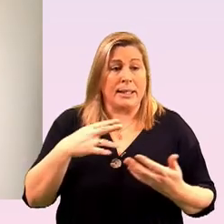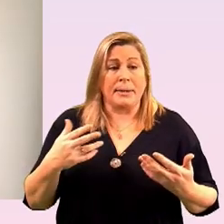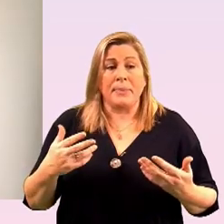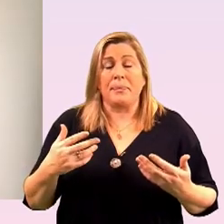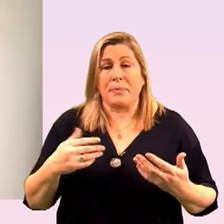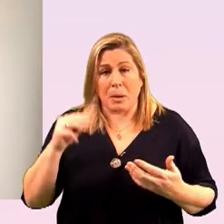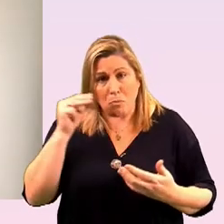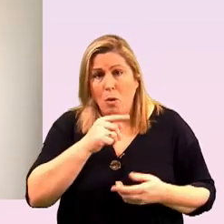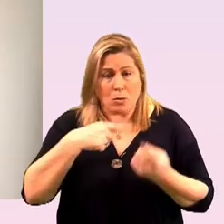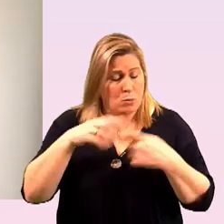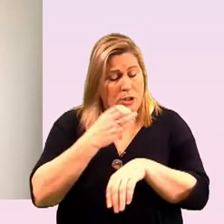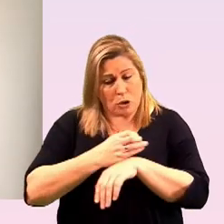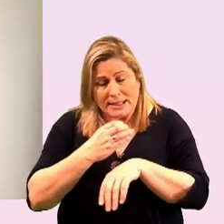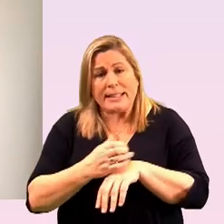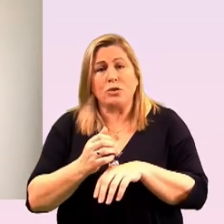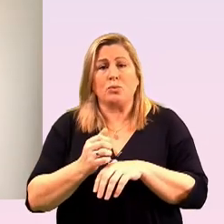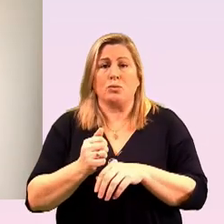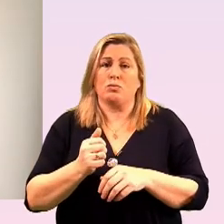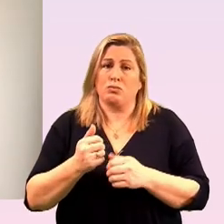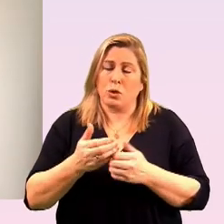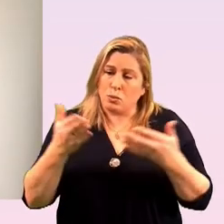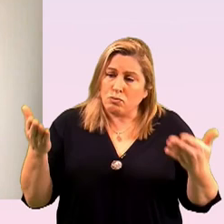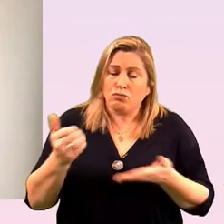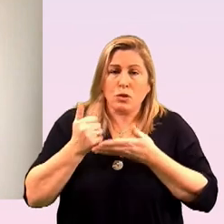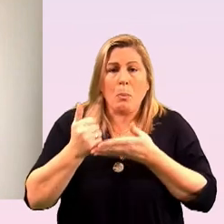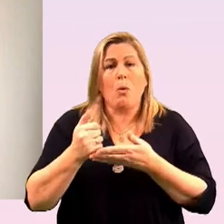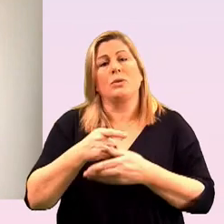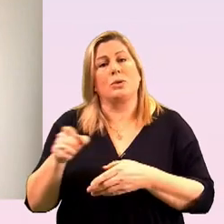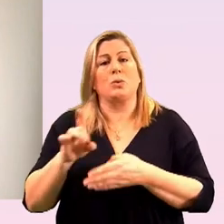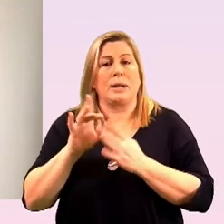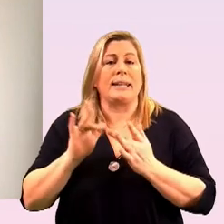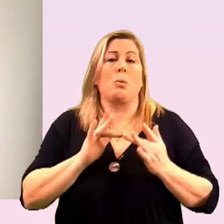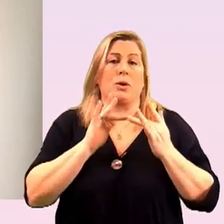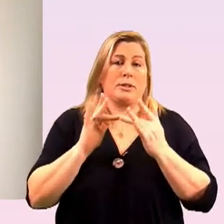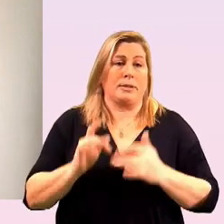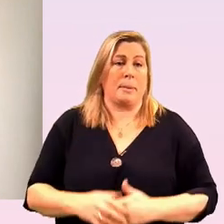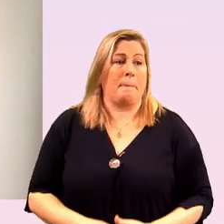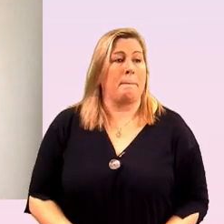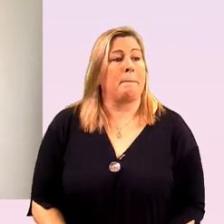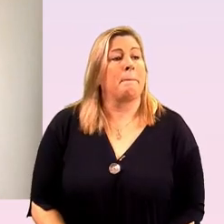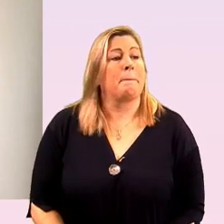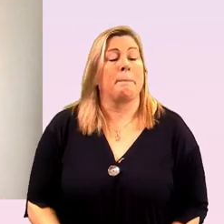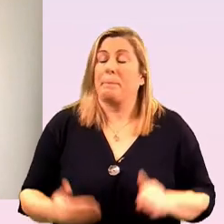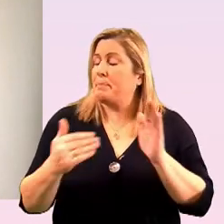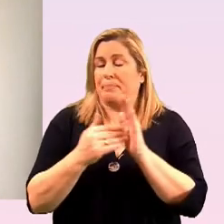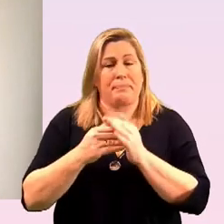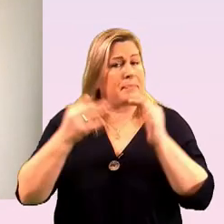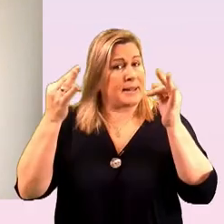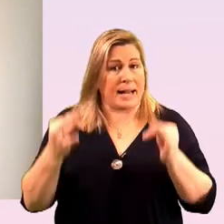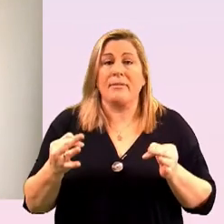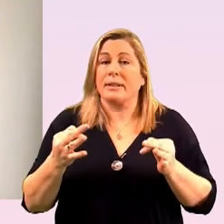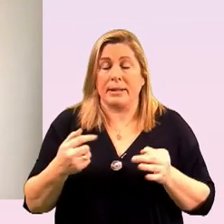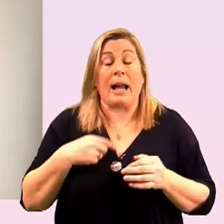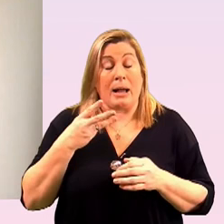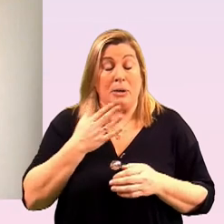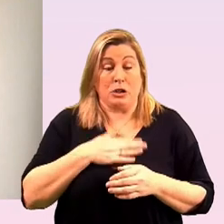we continue to nourish and support these networks. Yeah, absolutely. And so I'll just kind of start